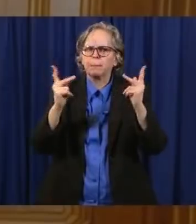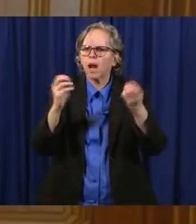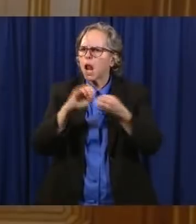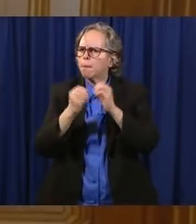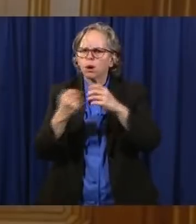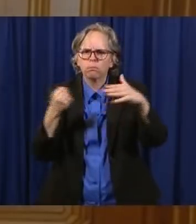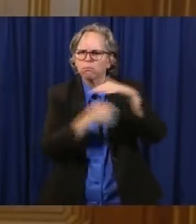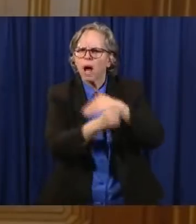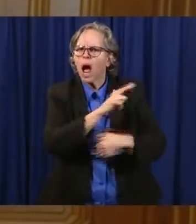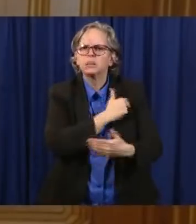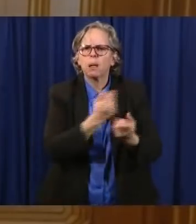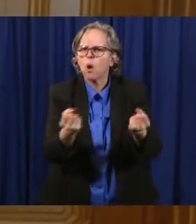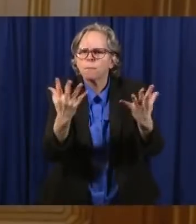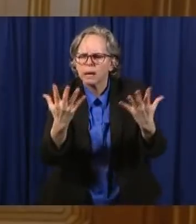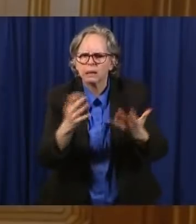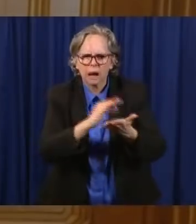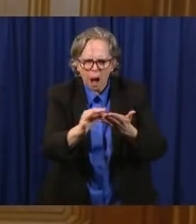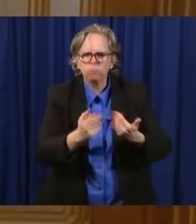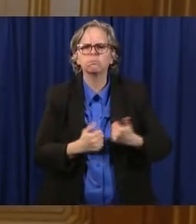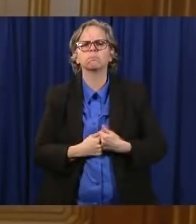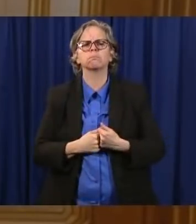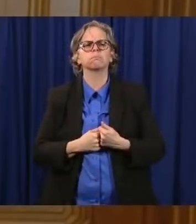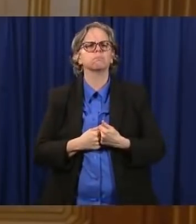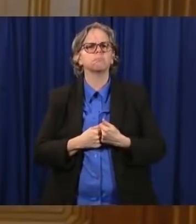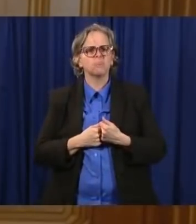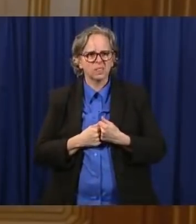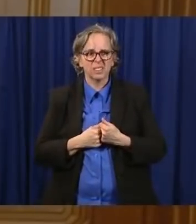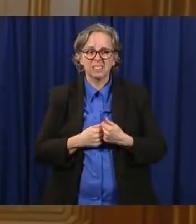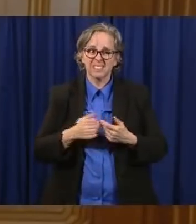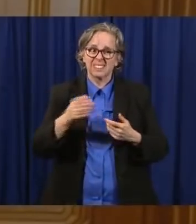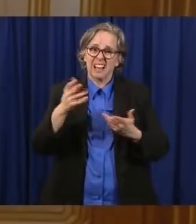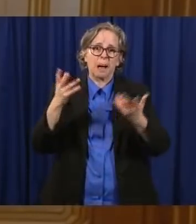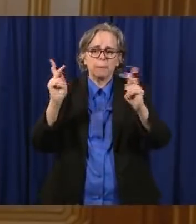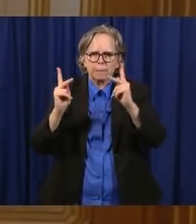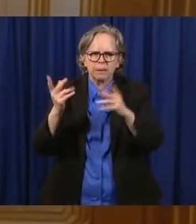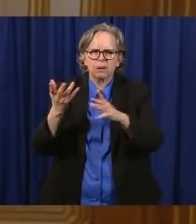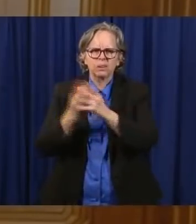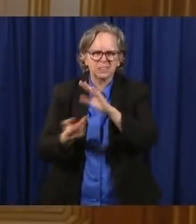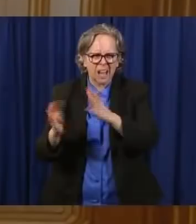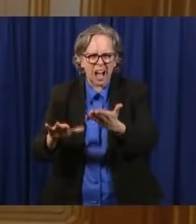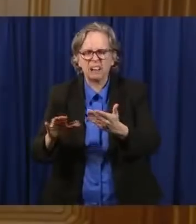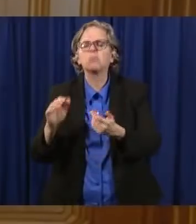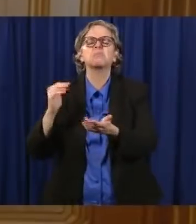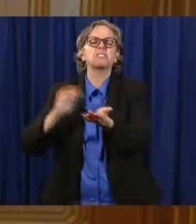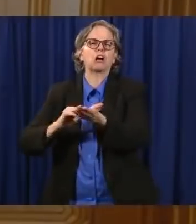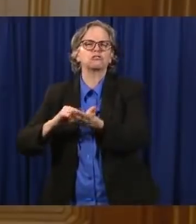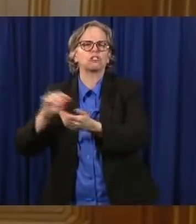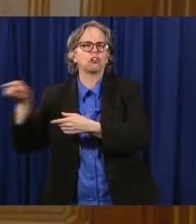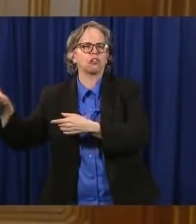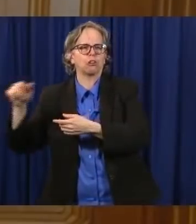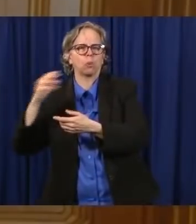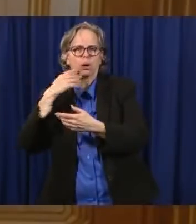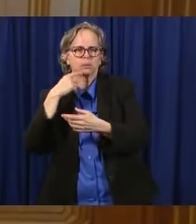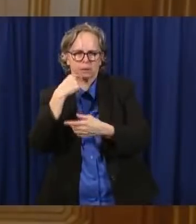deaths, Dr. Acton will talk to you about the death numbers